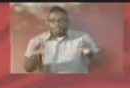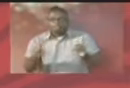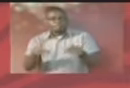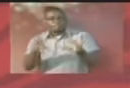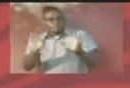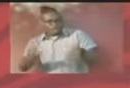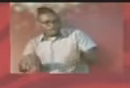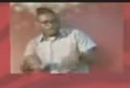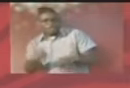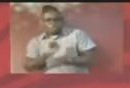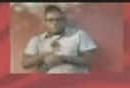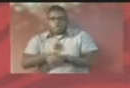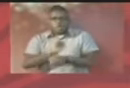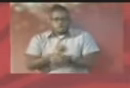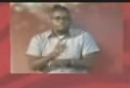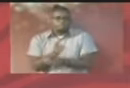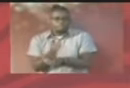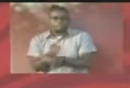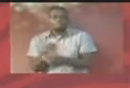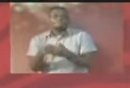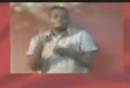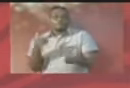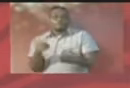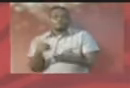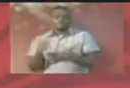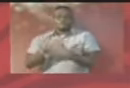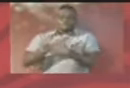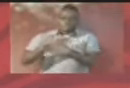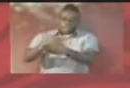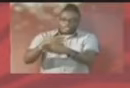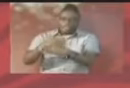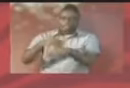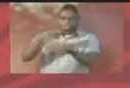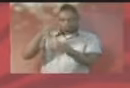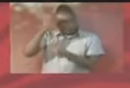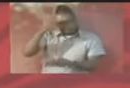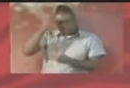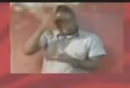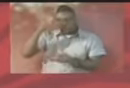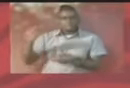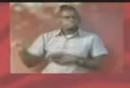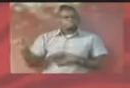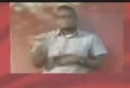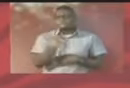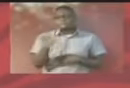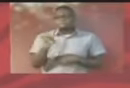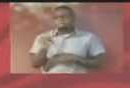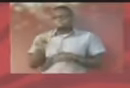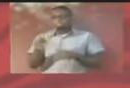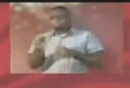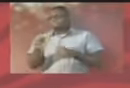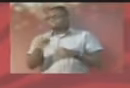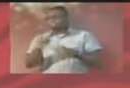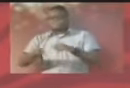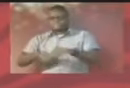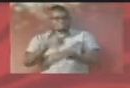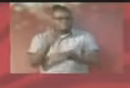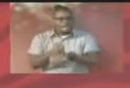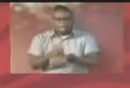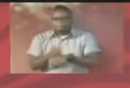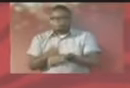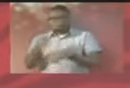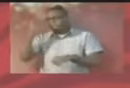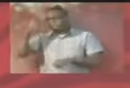vaccines to the public. And this same regulatory standards we have been trusting for decades is the same that exists